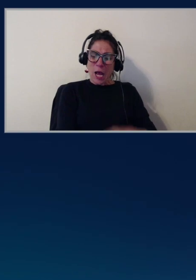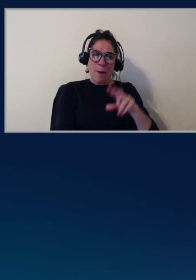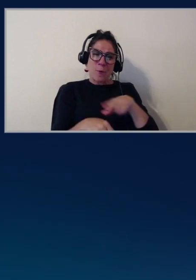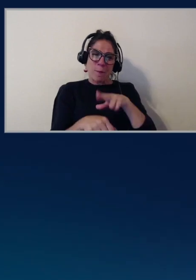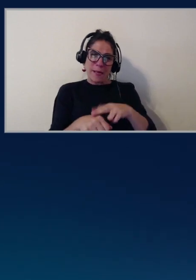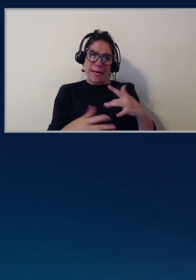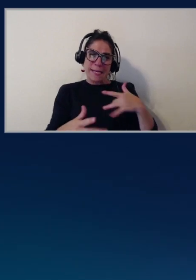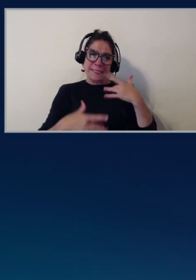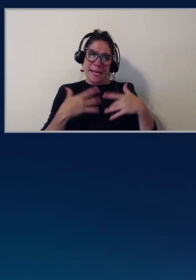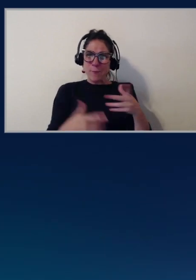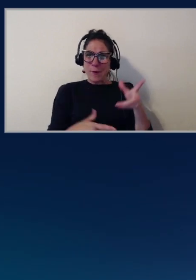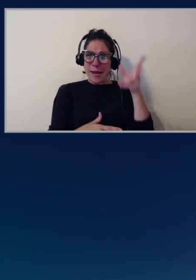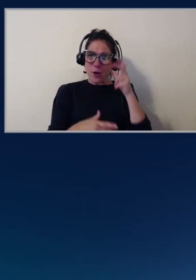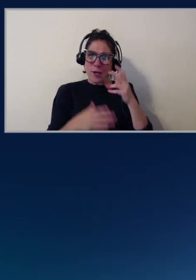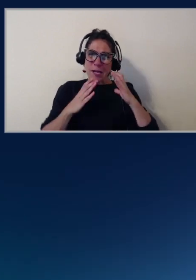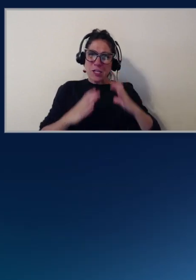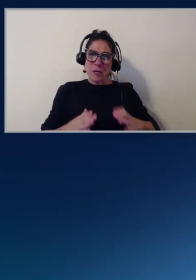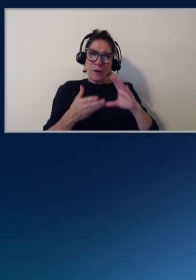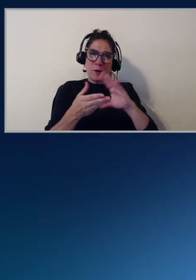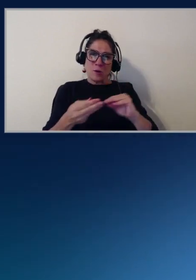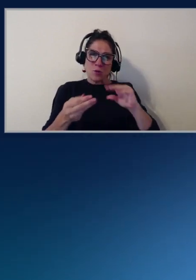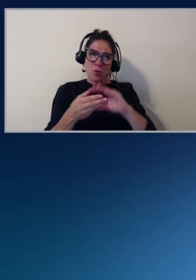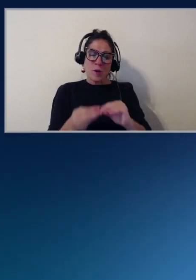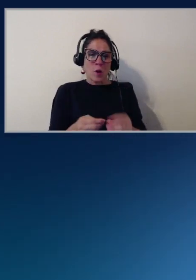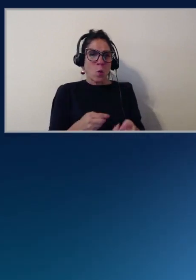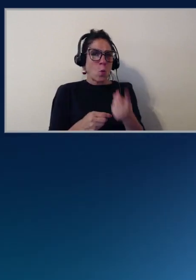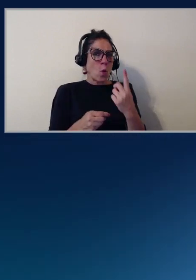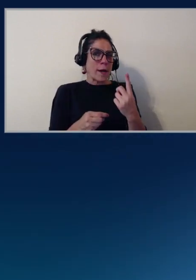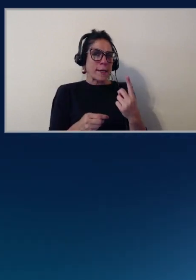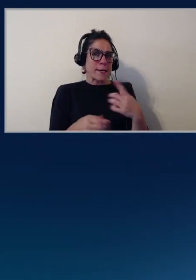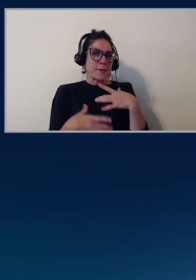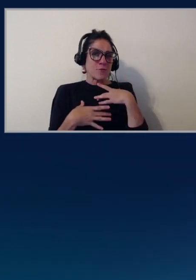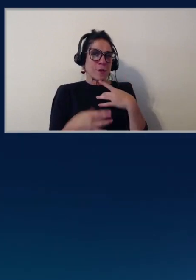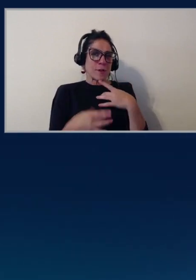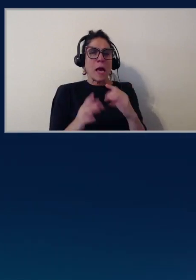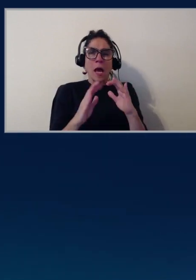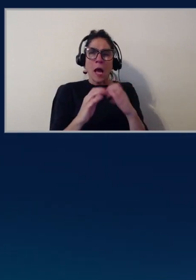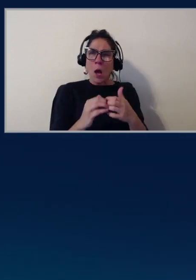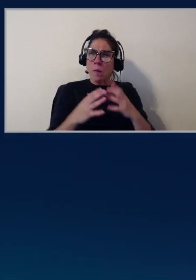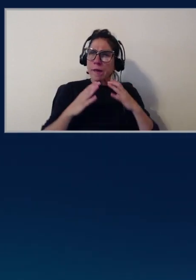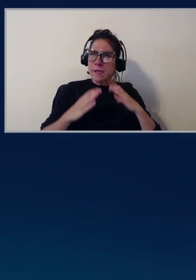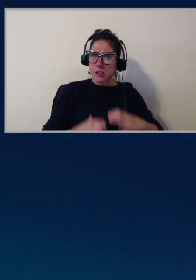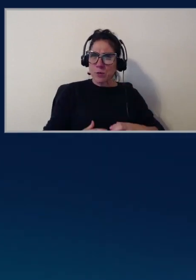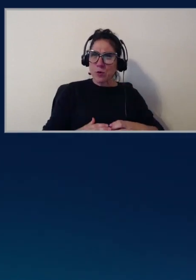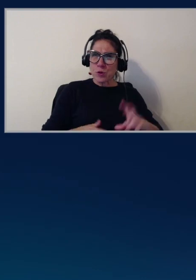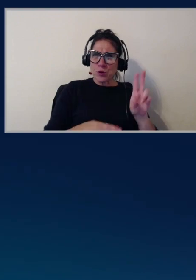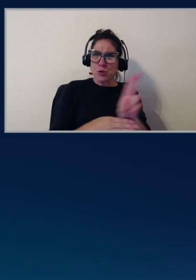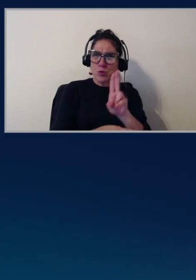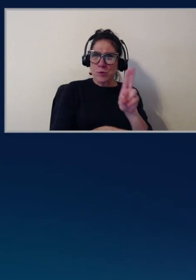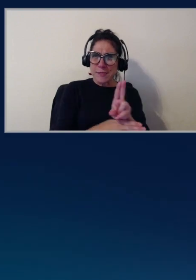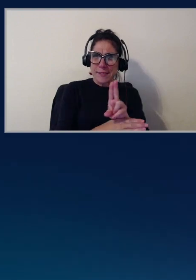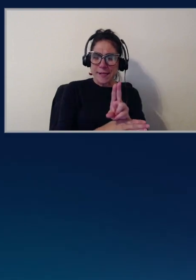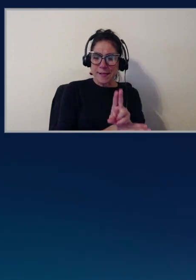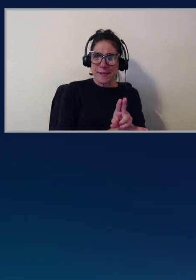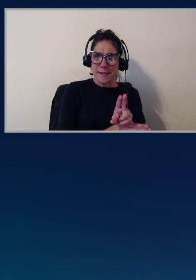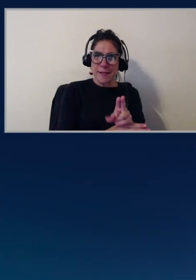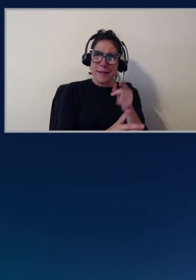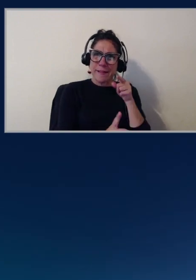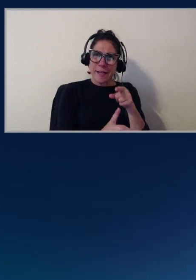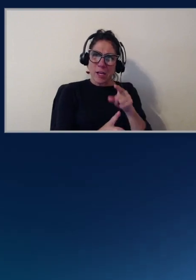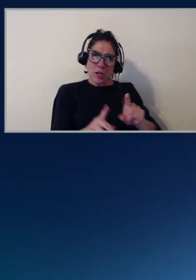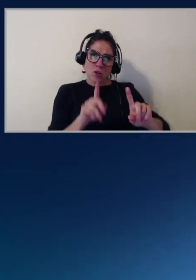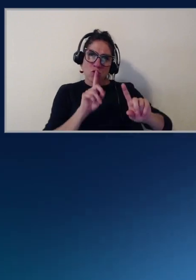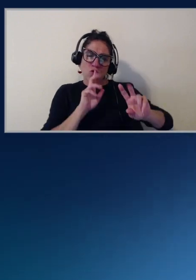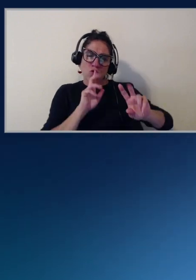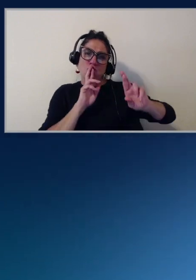Just one that, a couple of them I think were interesting. One of them was how a customer is using it to respond faster